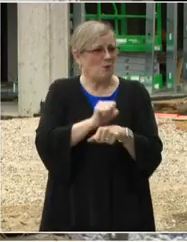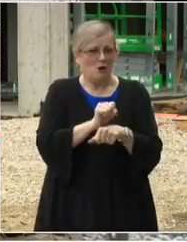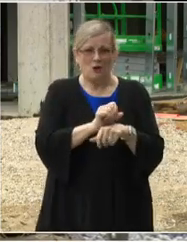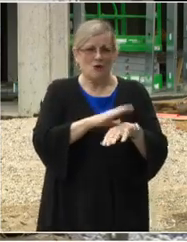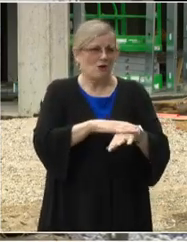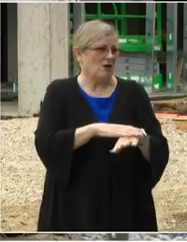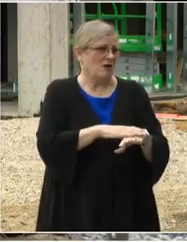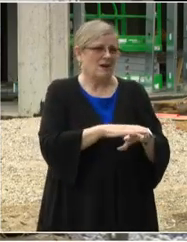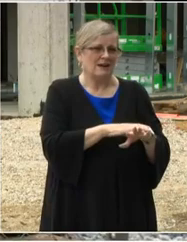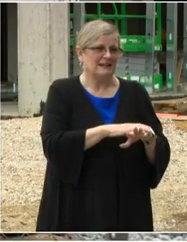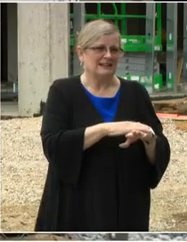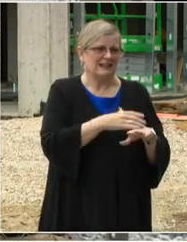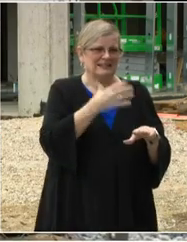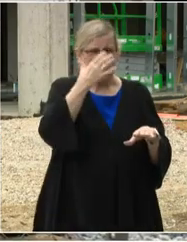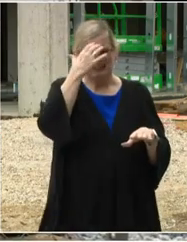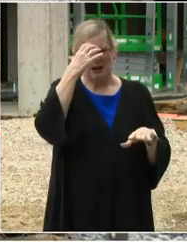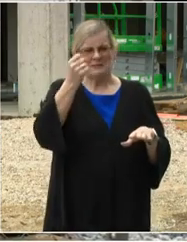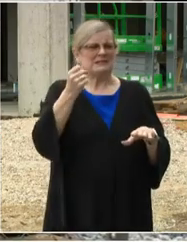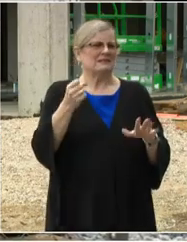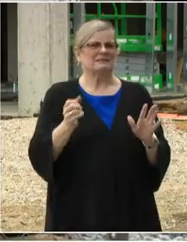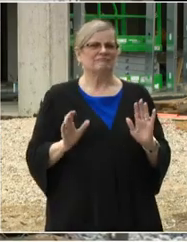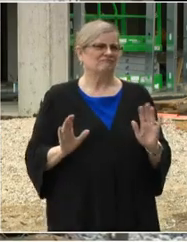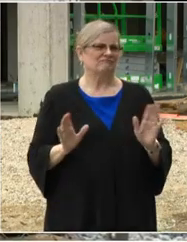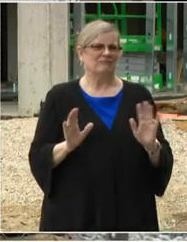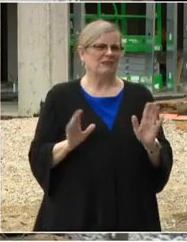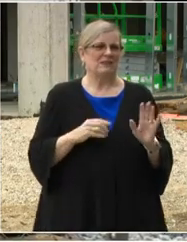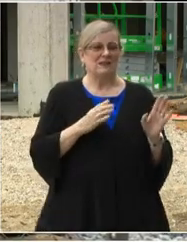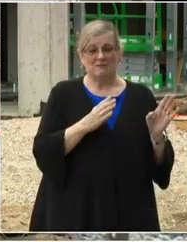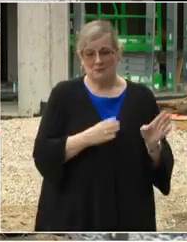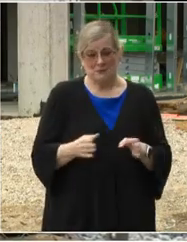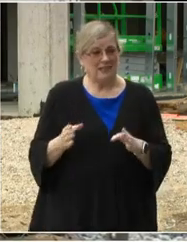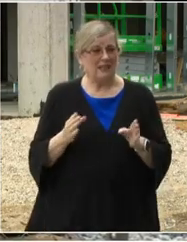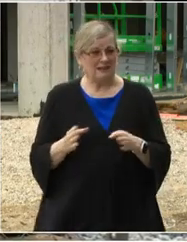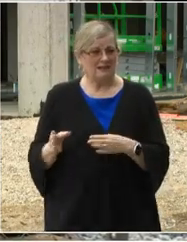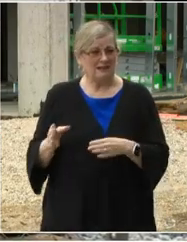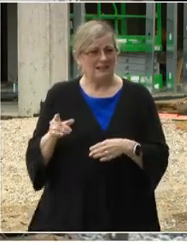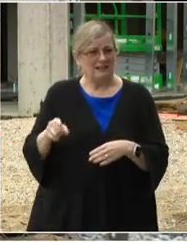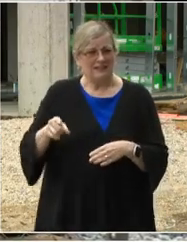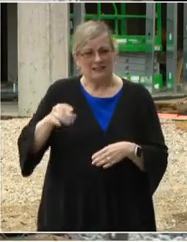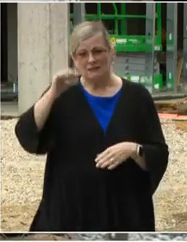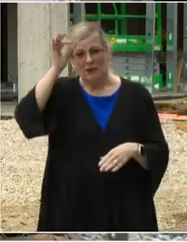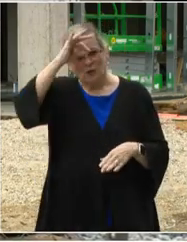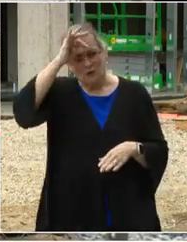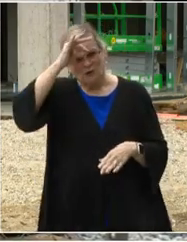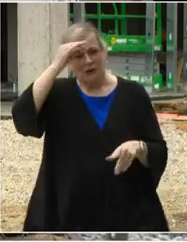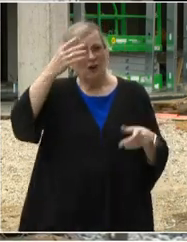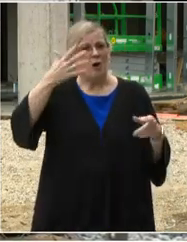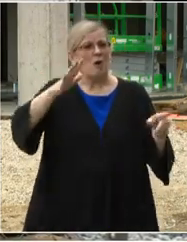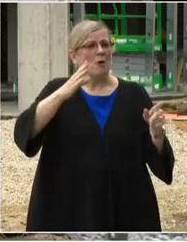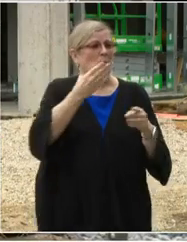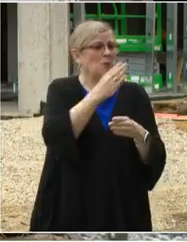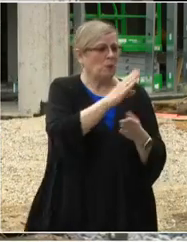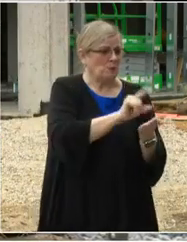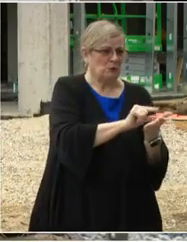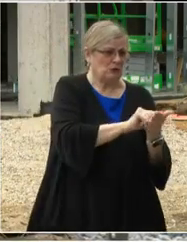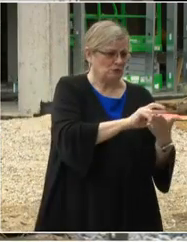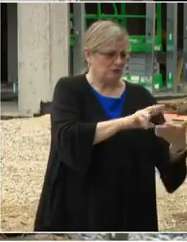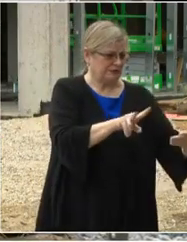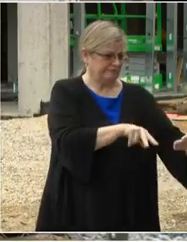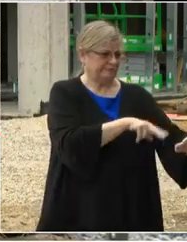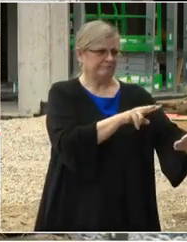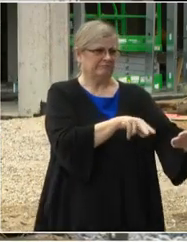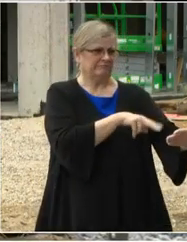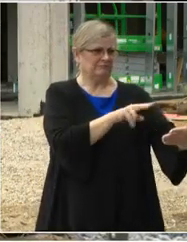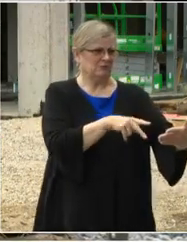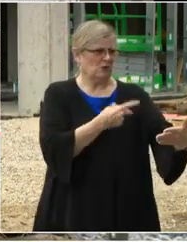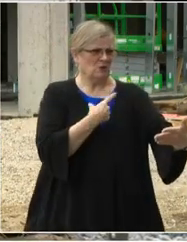plan, because we will be again. But for those of you who don't know, this is the blueprint of all we do in the District of Columbia. Not